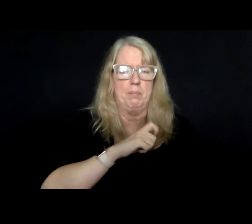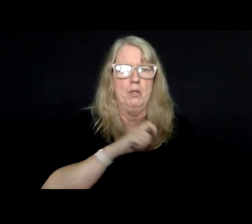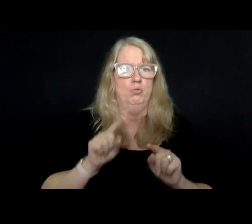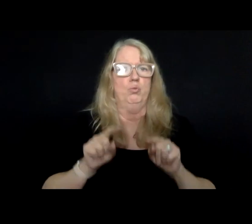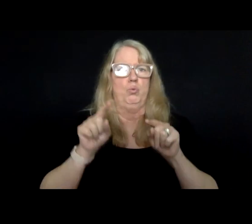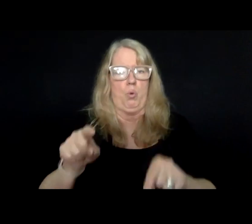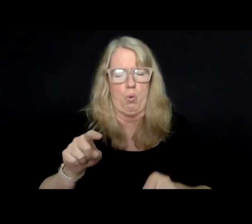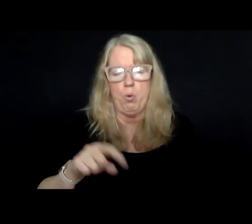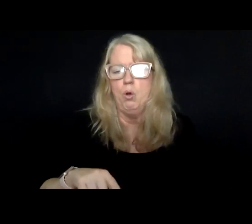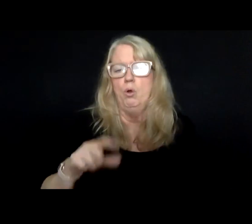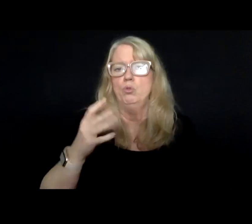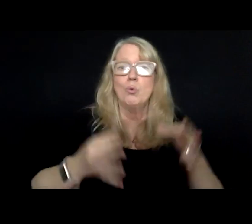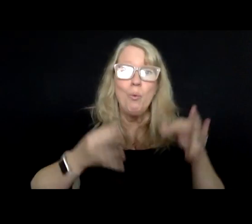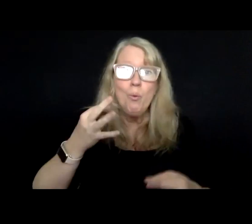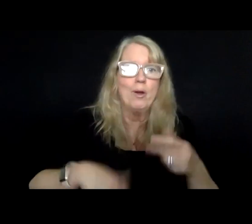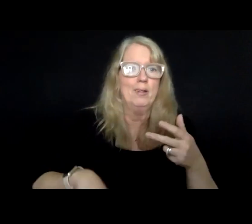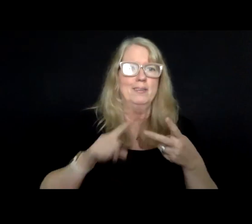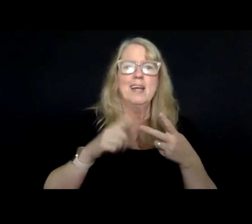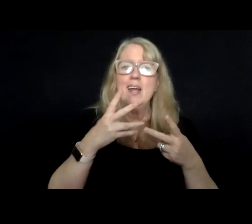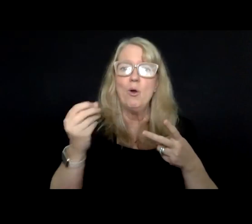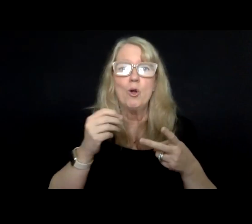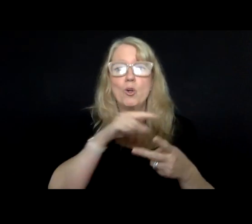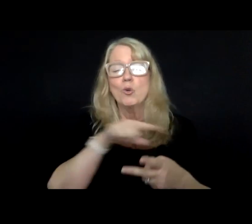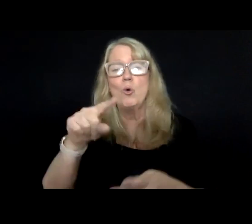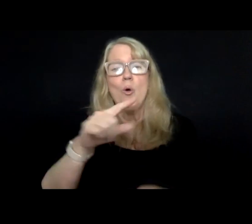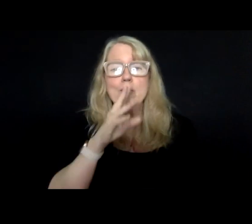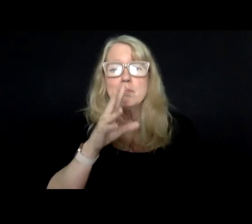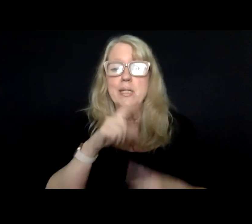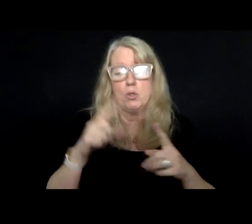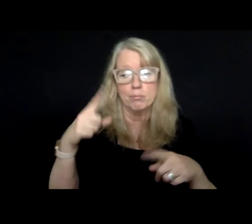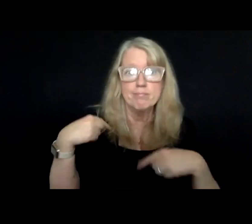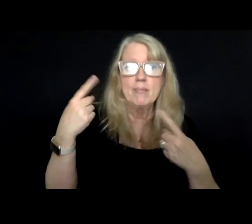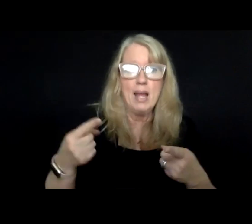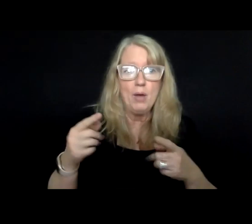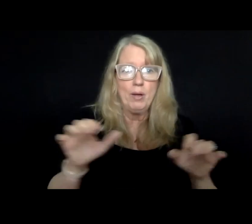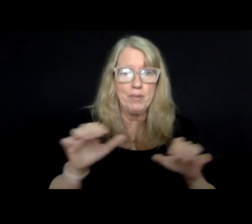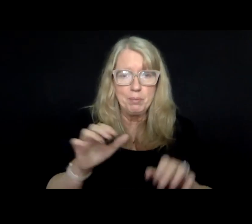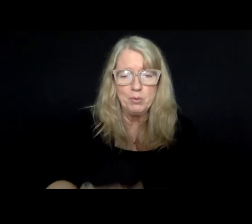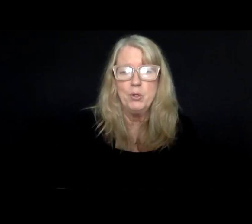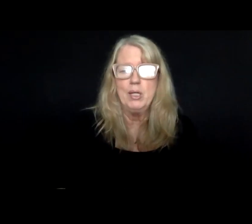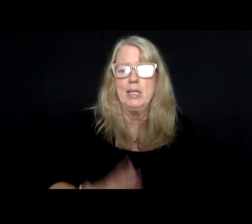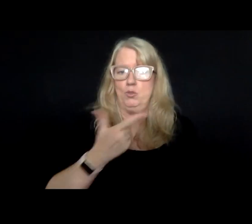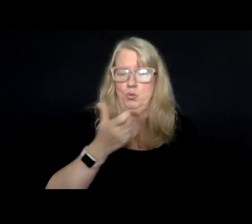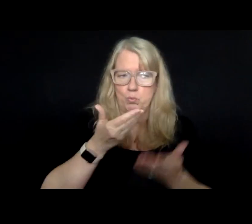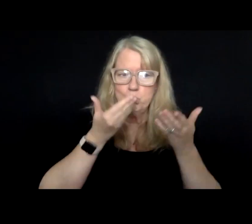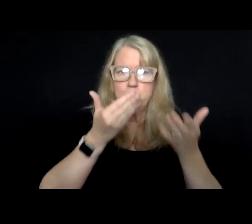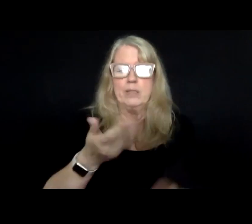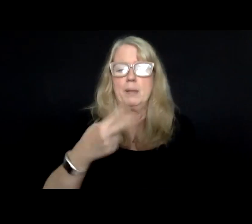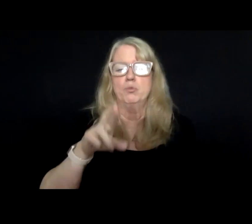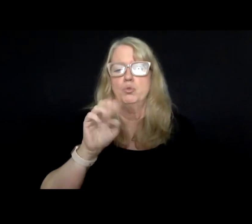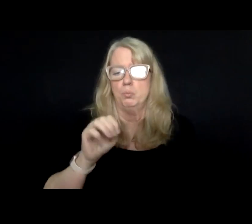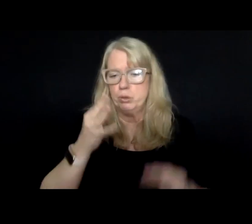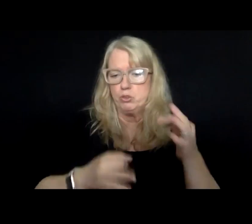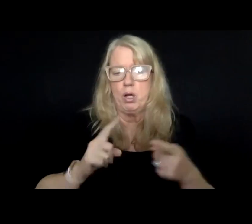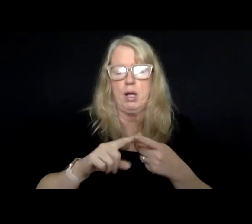them, or to go and speak on their behalf on how well they were doing, to take them to pretrial and probation